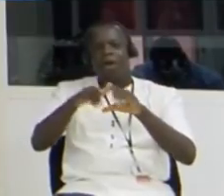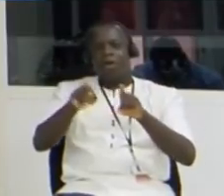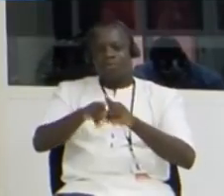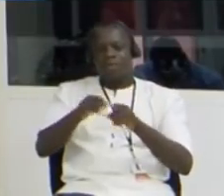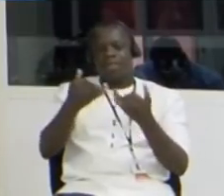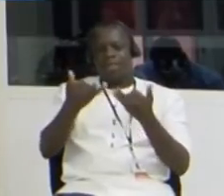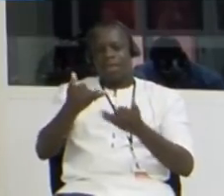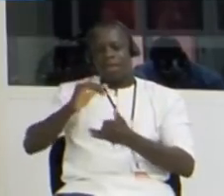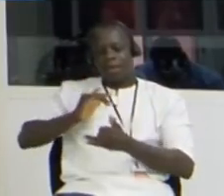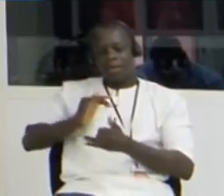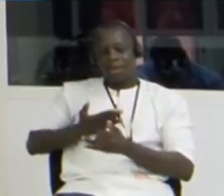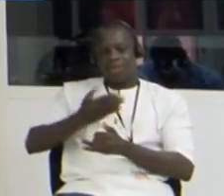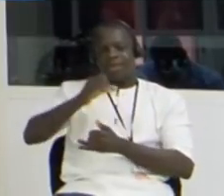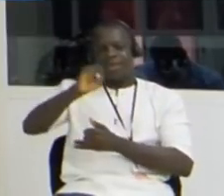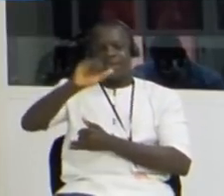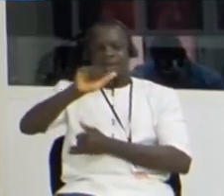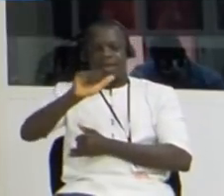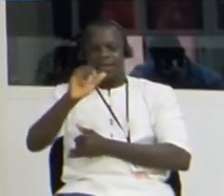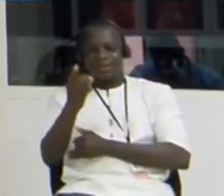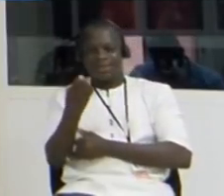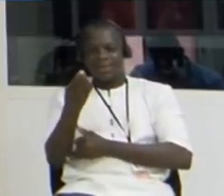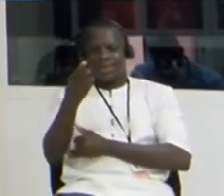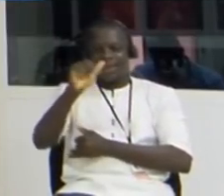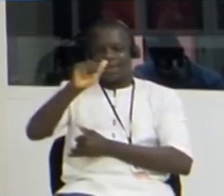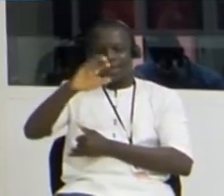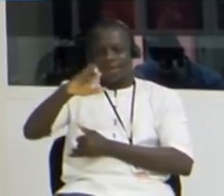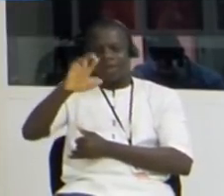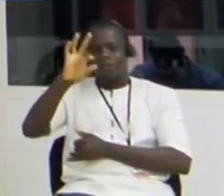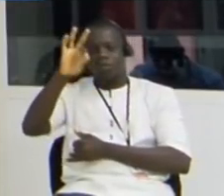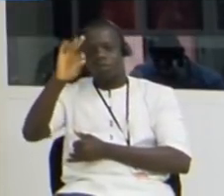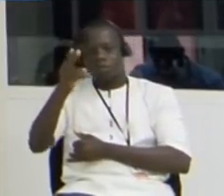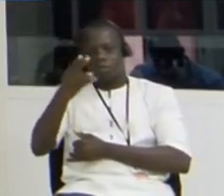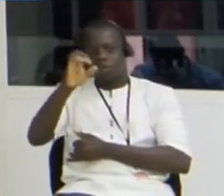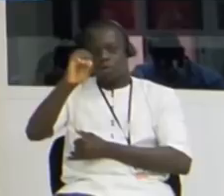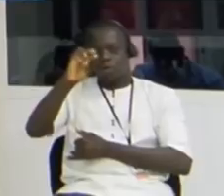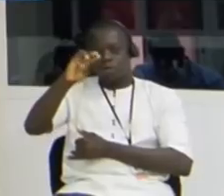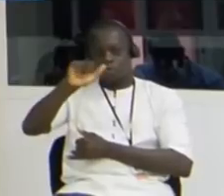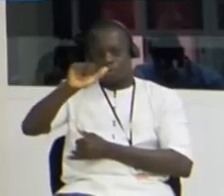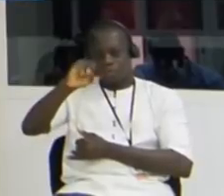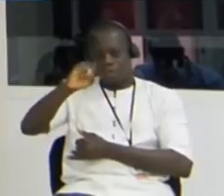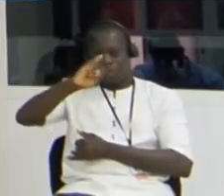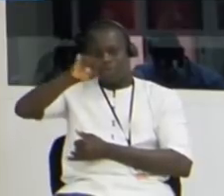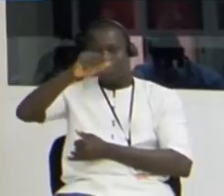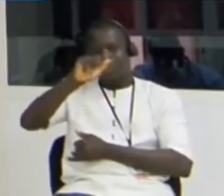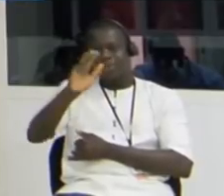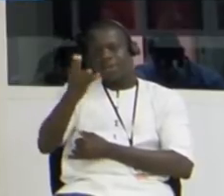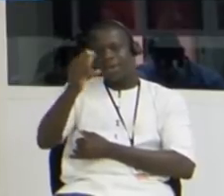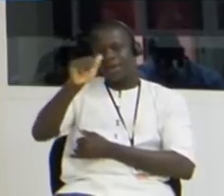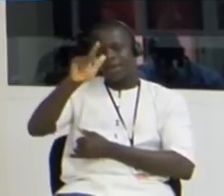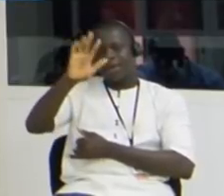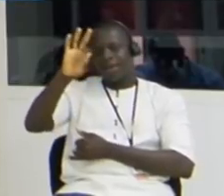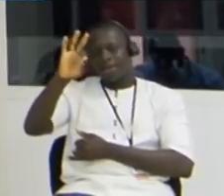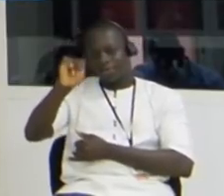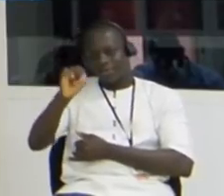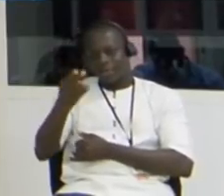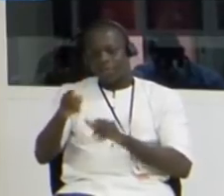Sagar Thomas Jatta would lead the next witness. The witness is ready and waiting. Thank you very